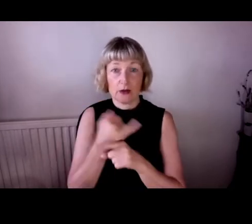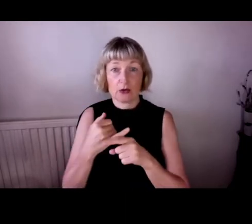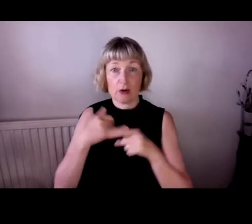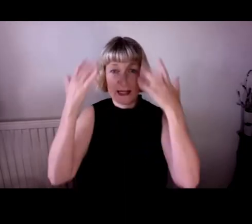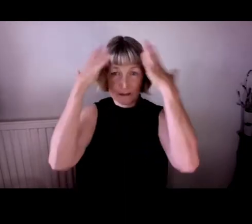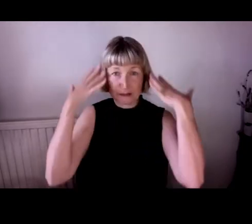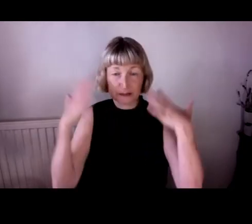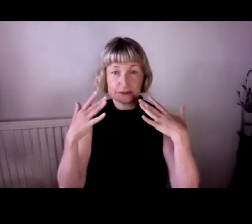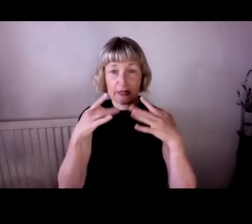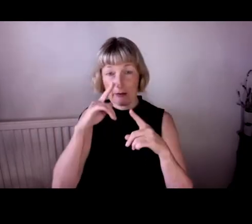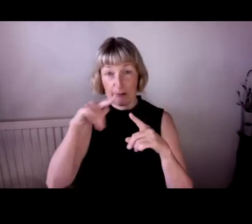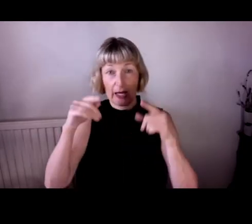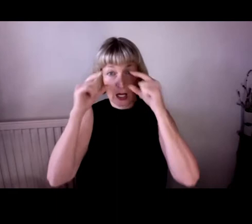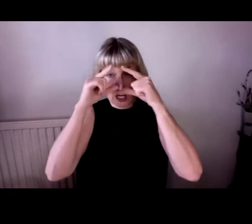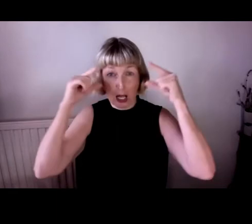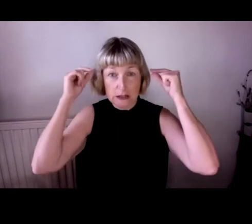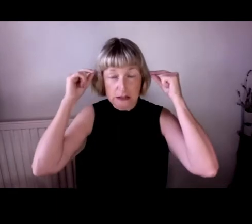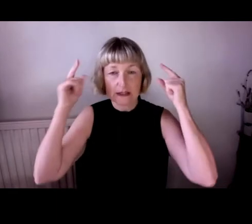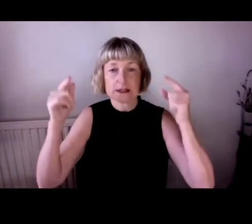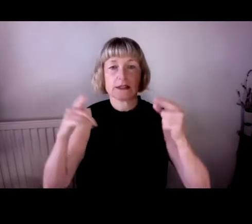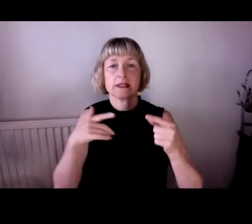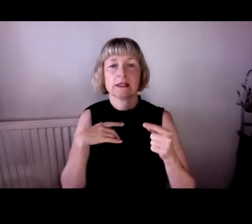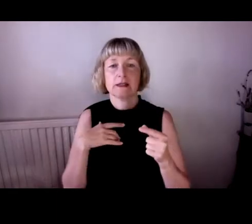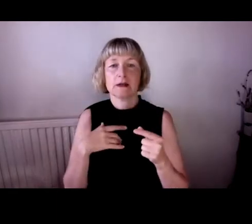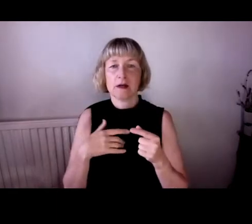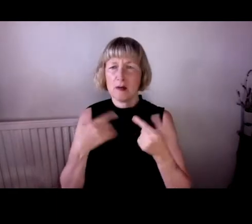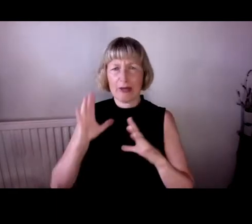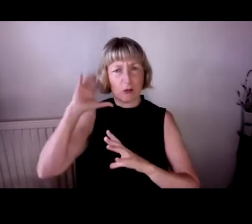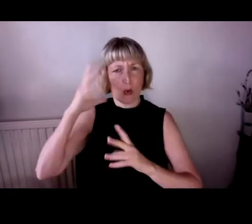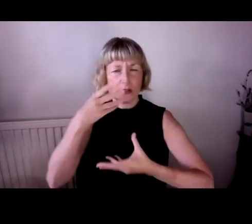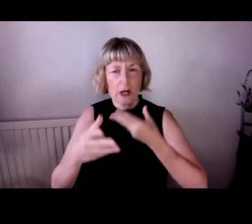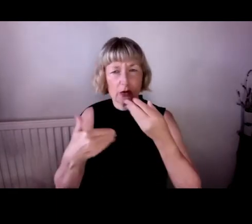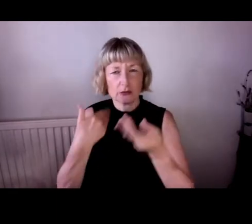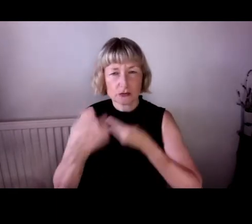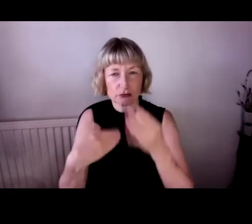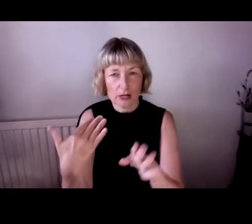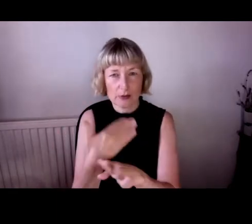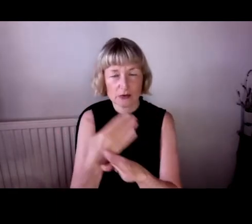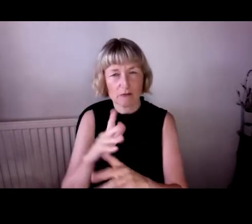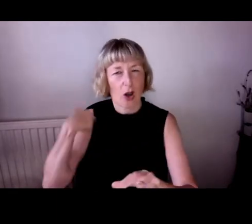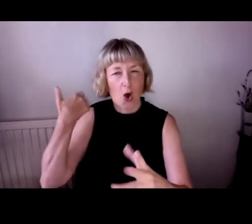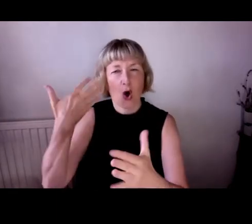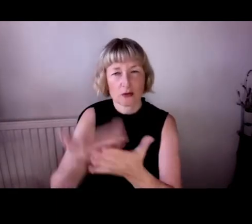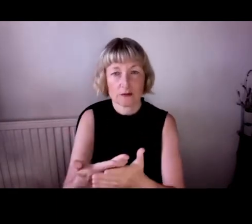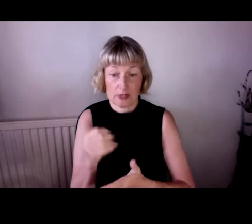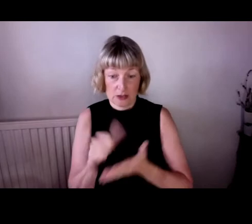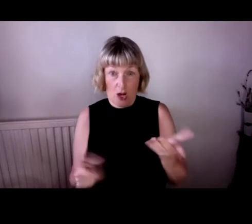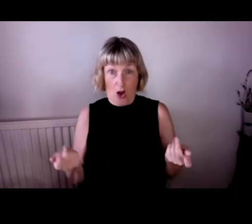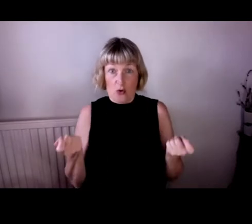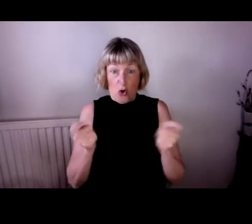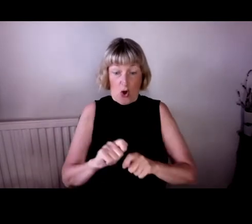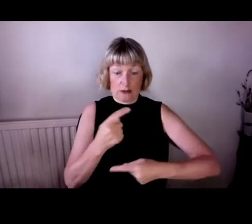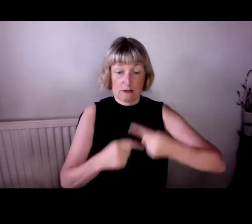she, her. I've been an audio describer for quite a long time. And as Paul said, at the beginning of the lockdown,